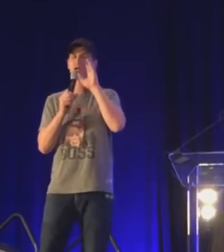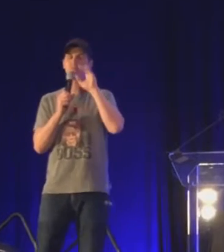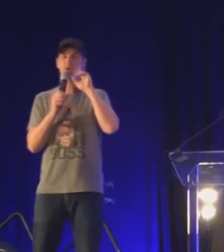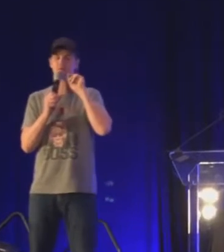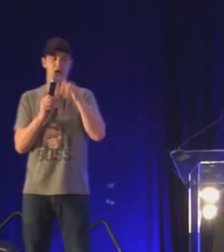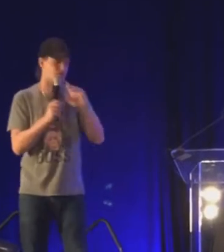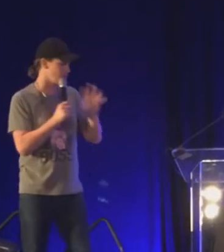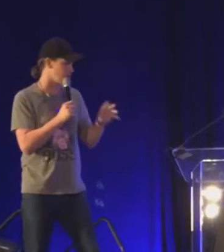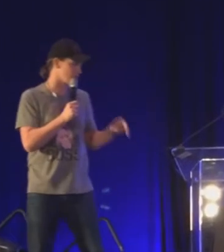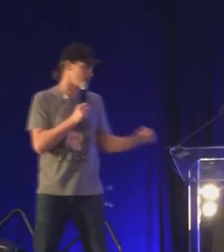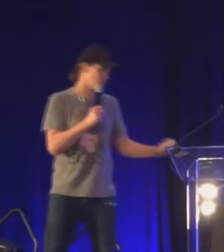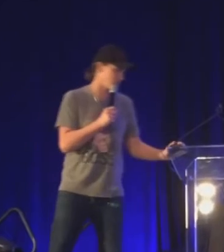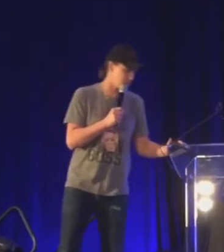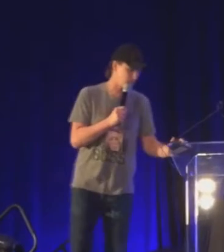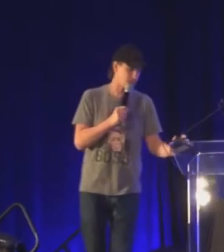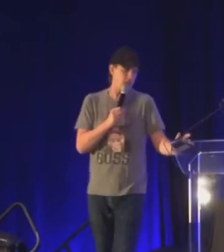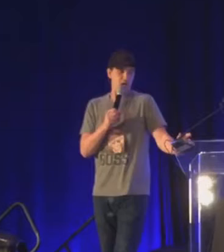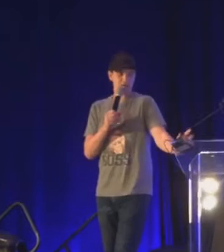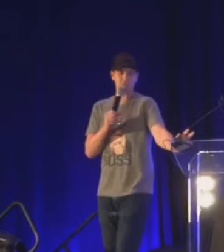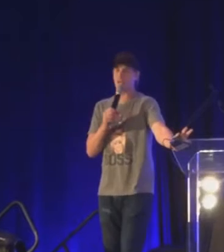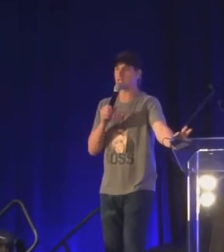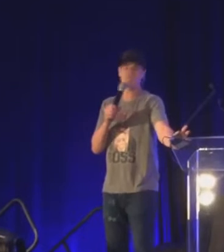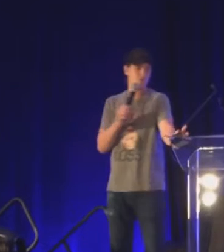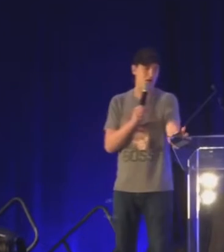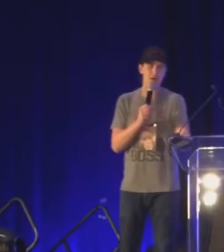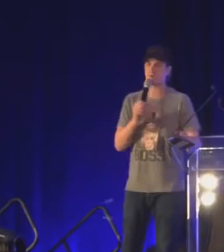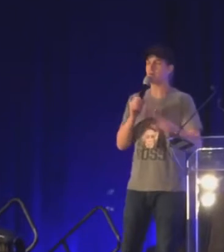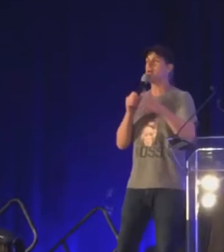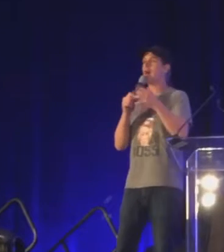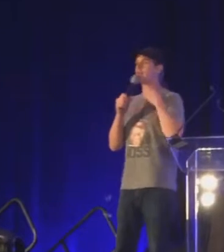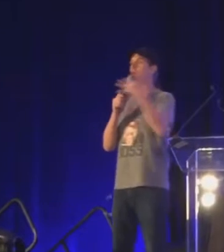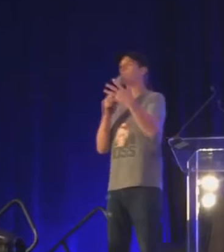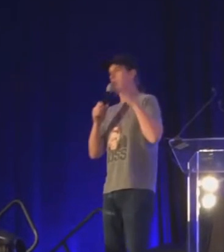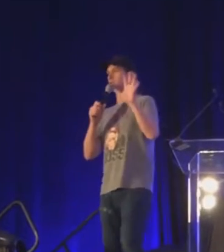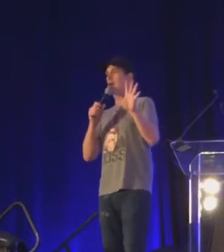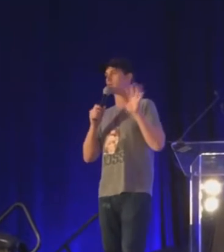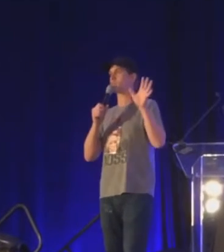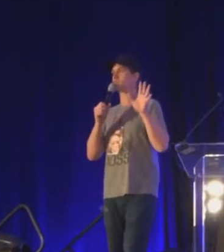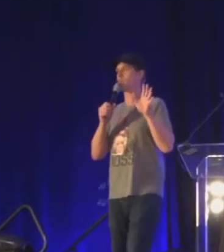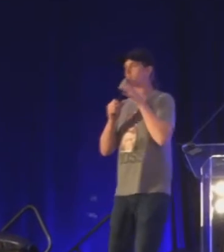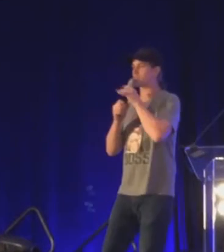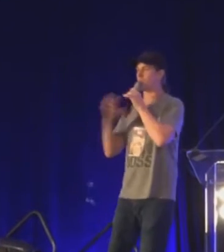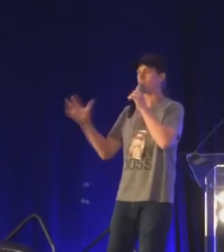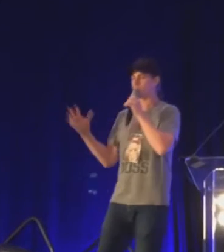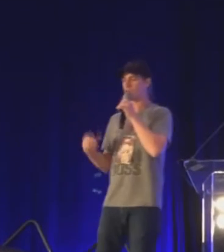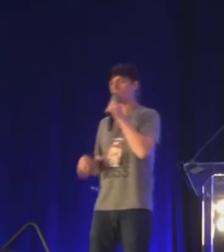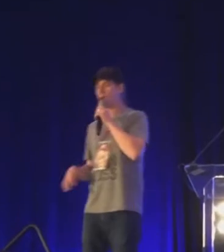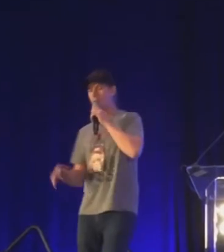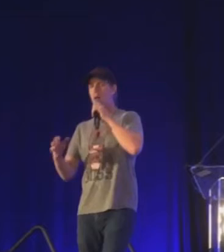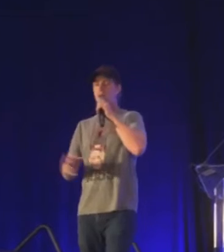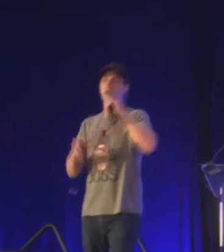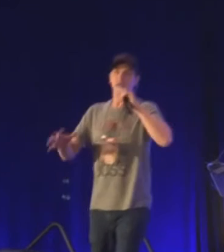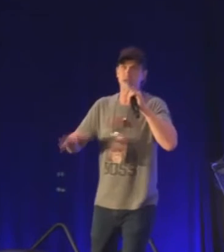again, everyone I've got to work with over the years, I've been lucky to where either I don't interact with them too much, because some people